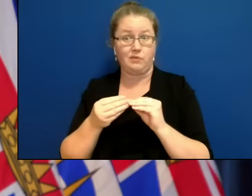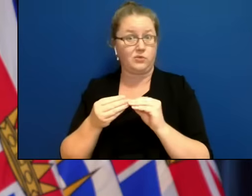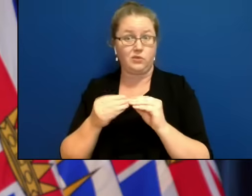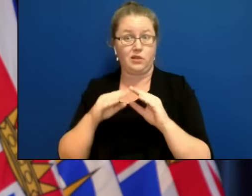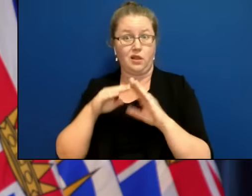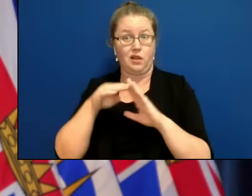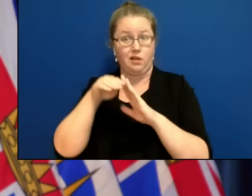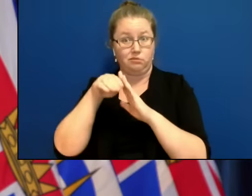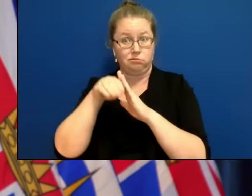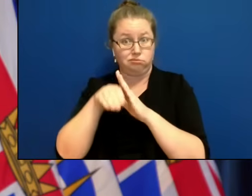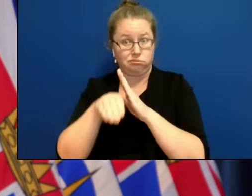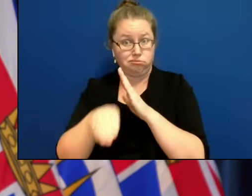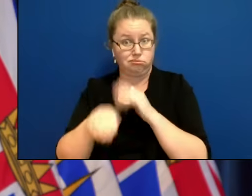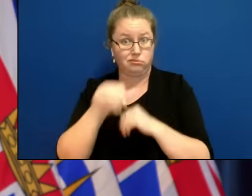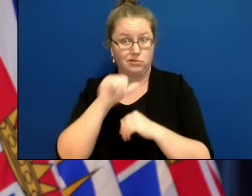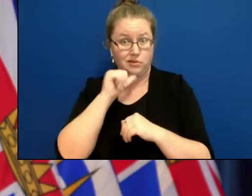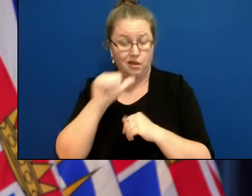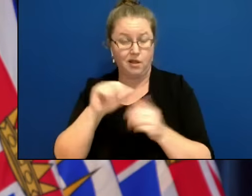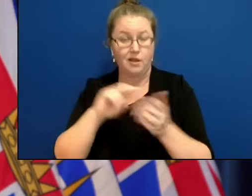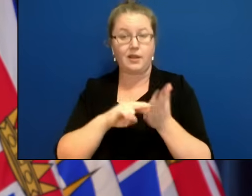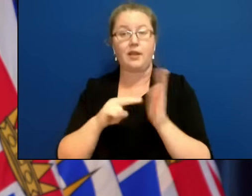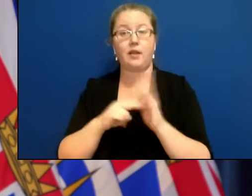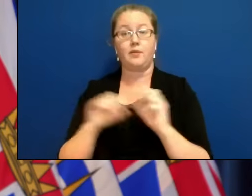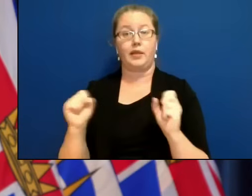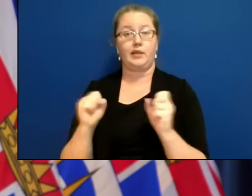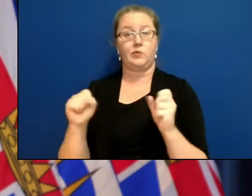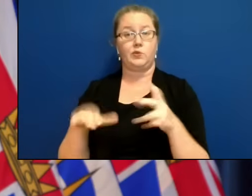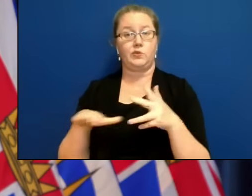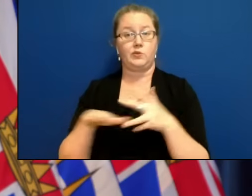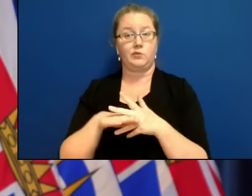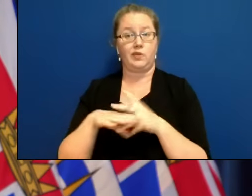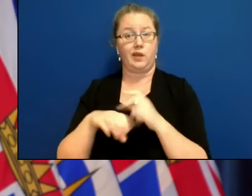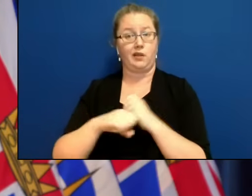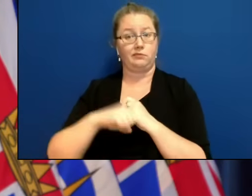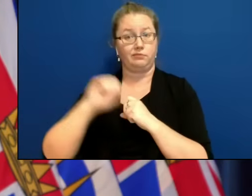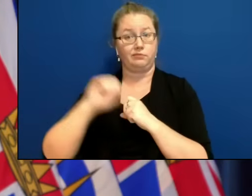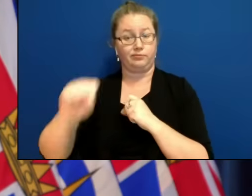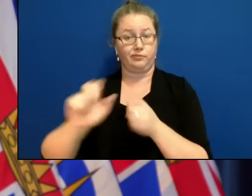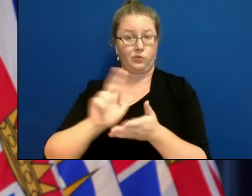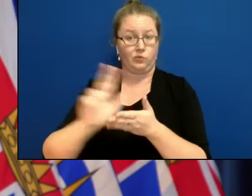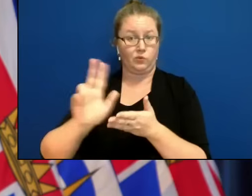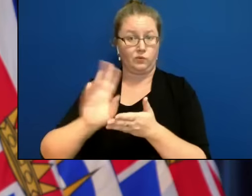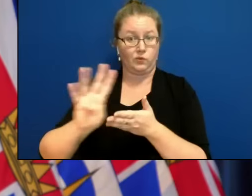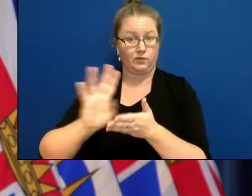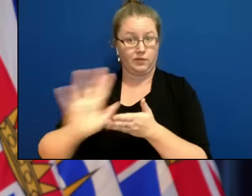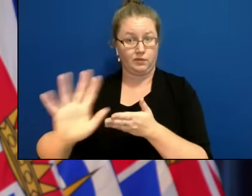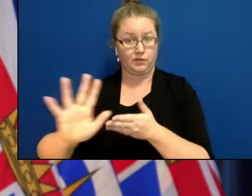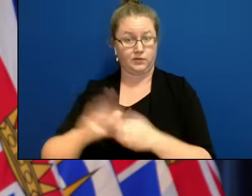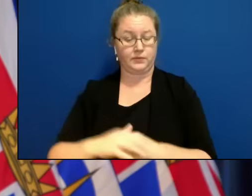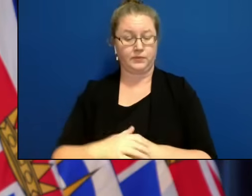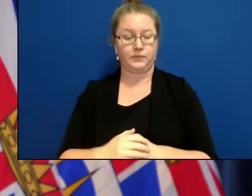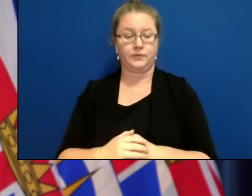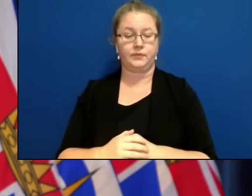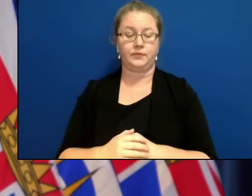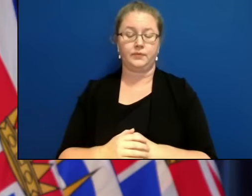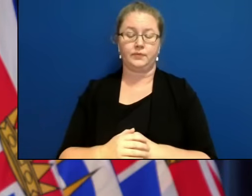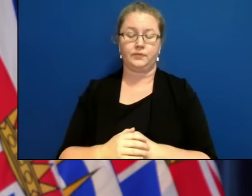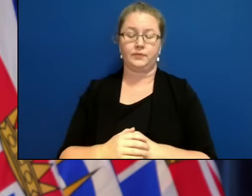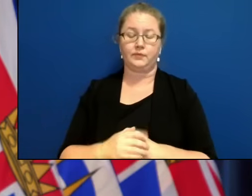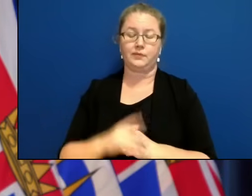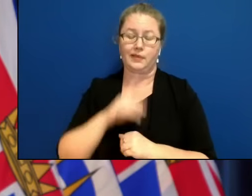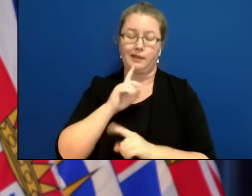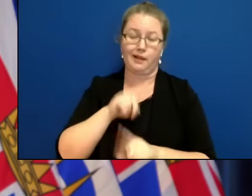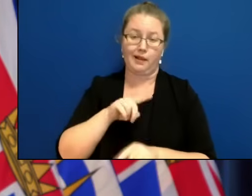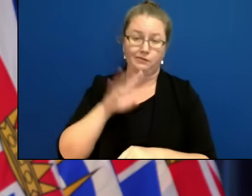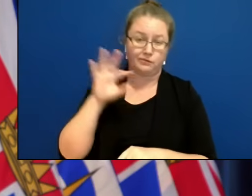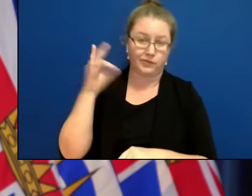the winter break could be extended in some districts? And could we also get that in French, please? Yeah, you know, schools are proving to